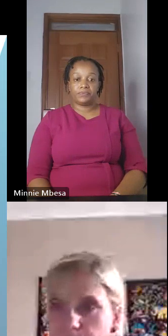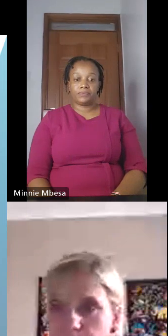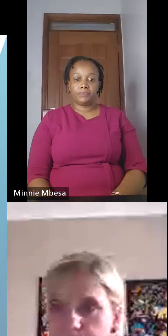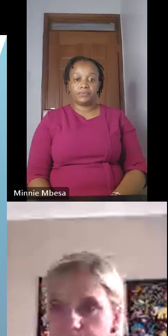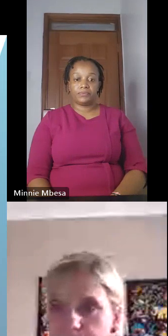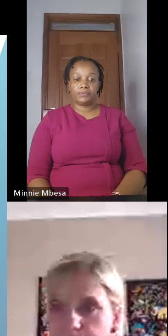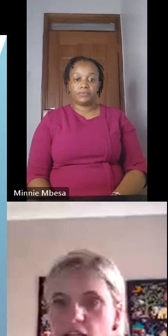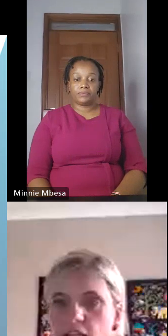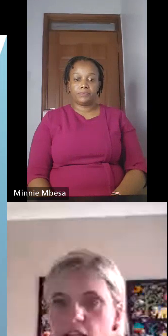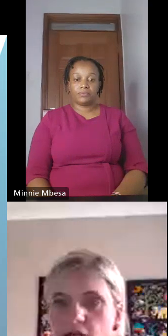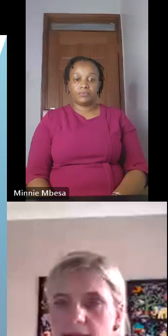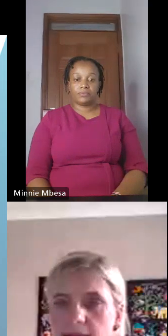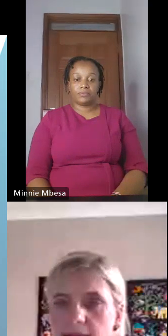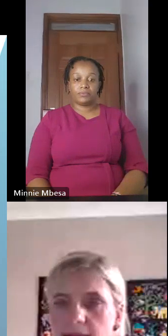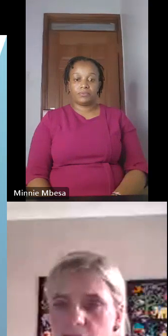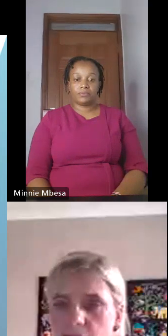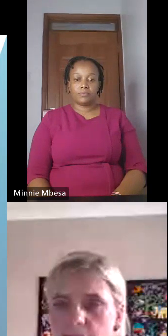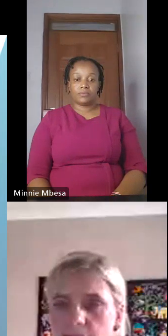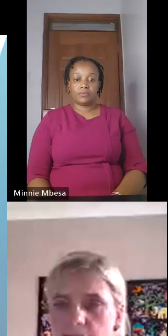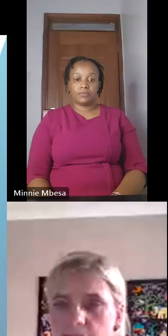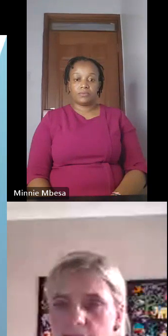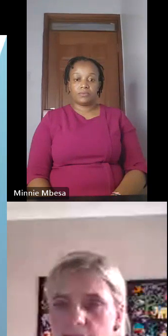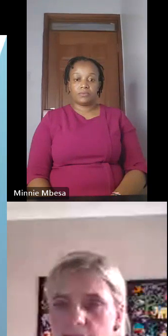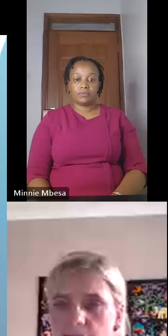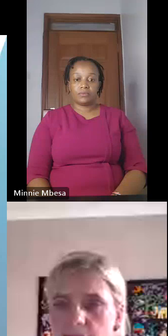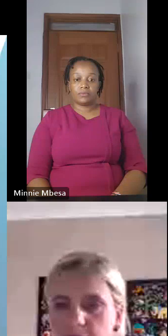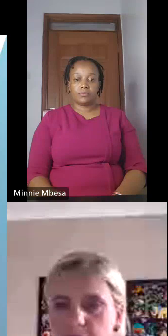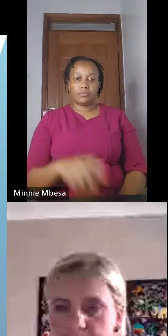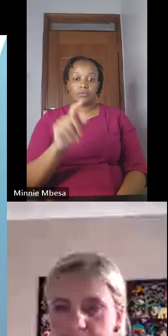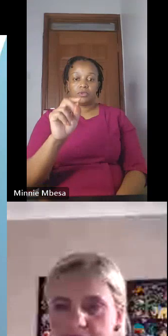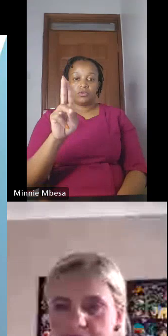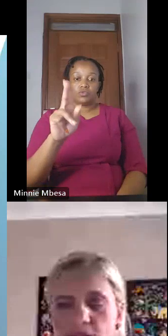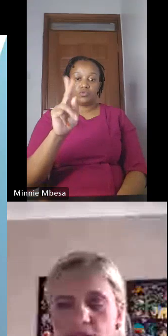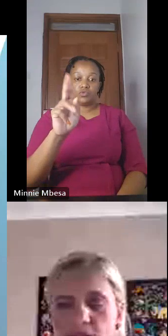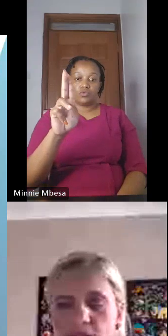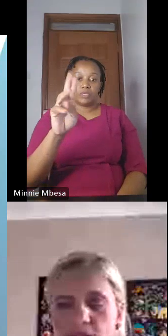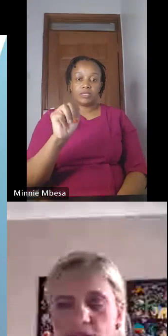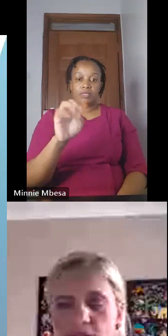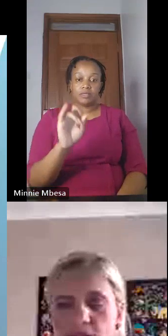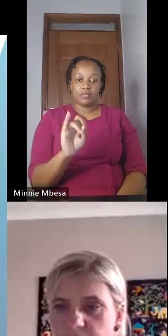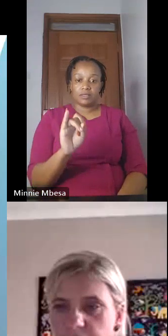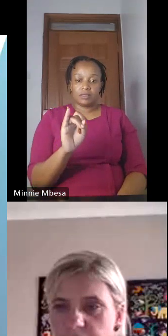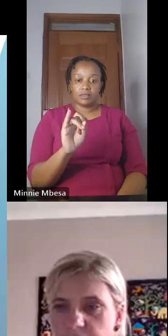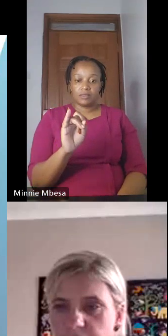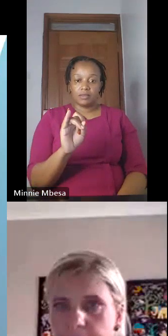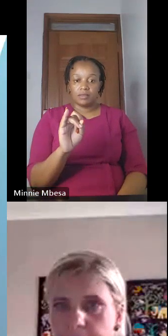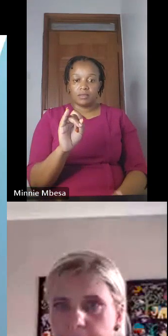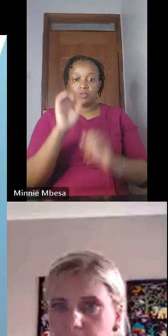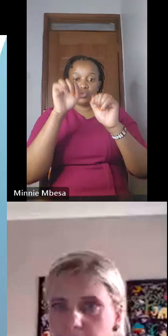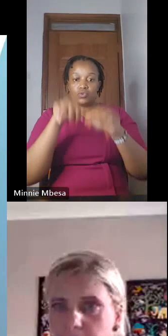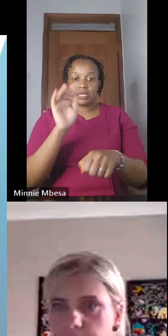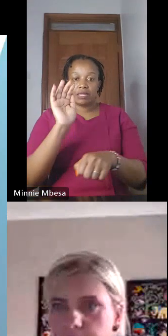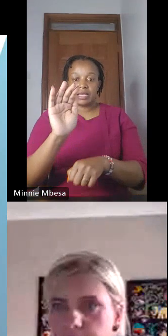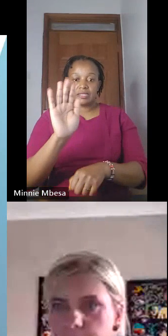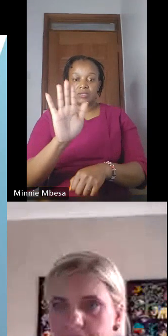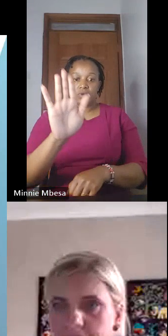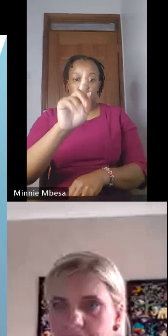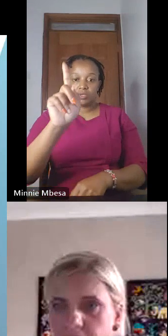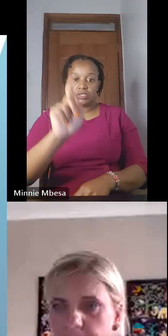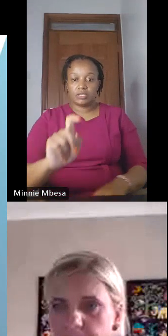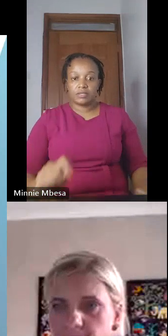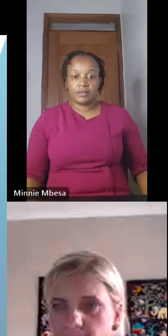We seem to be missing John. Tagumi, I see you've Tagumi Nicholas, can you ask your question? Let me enable